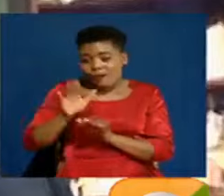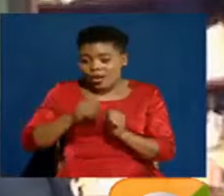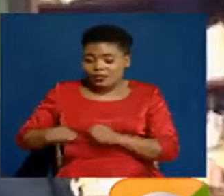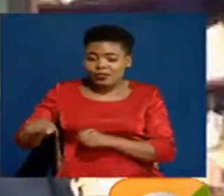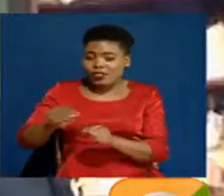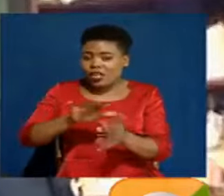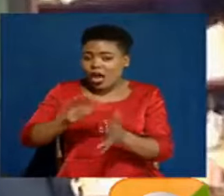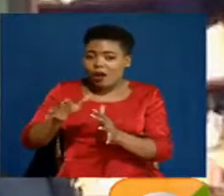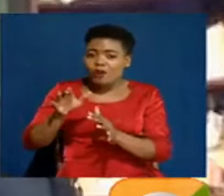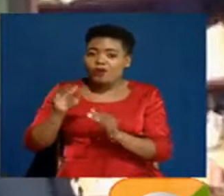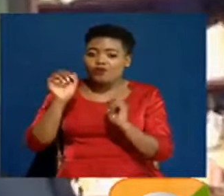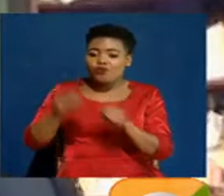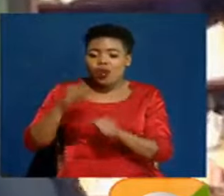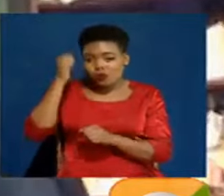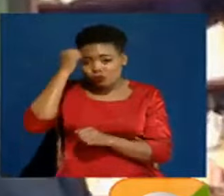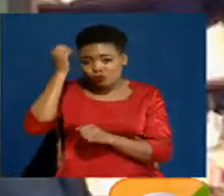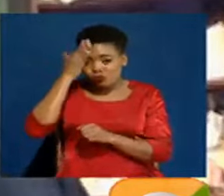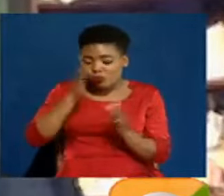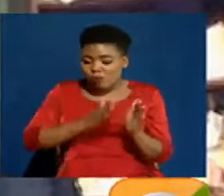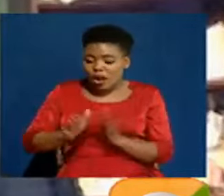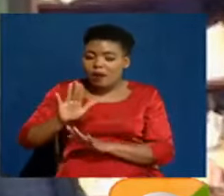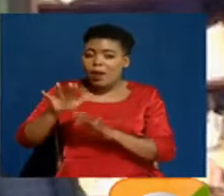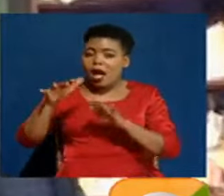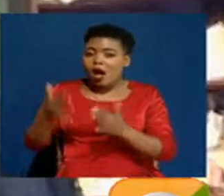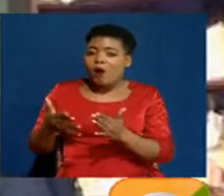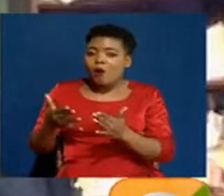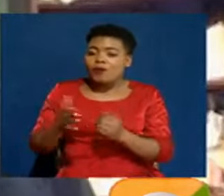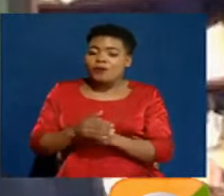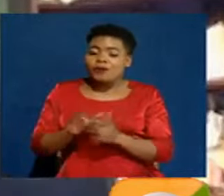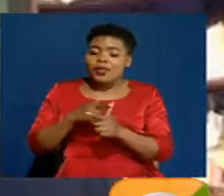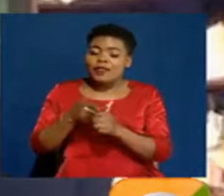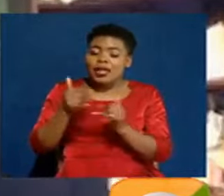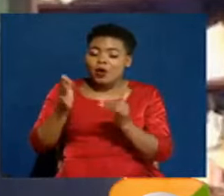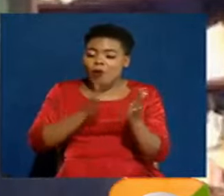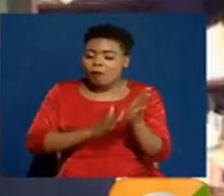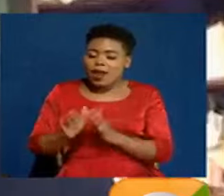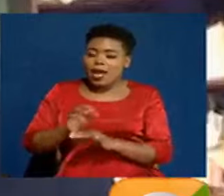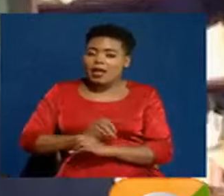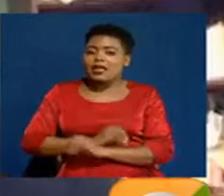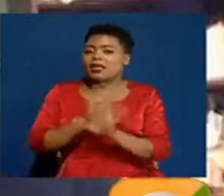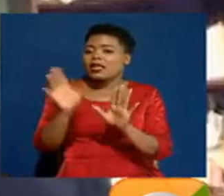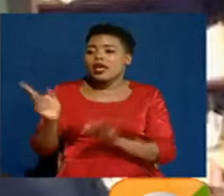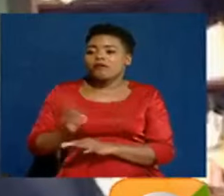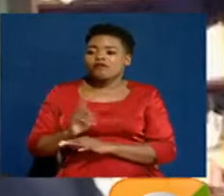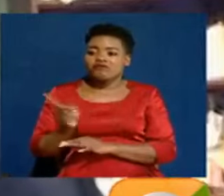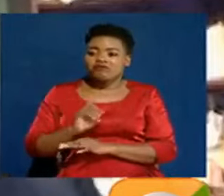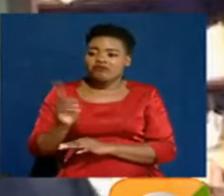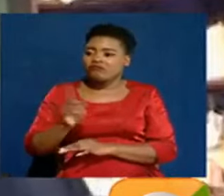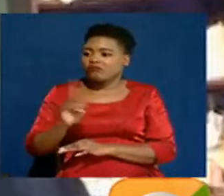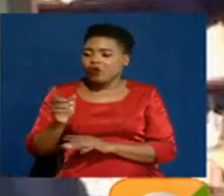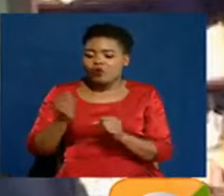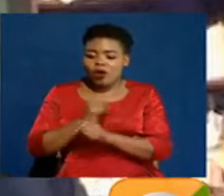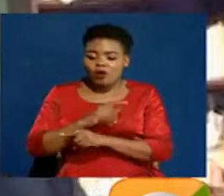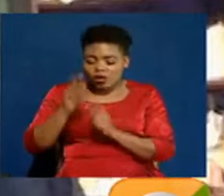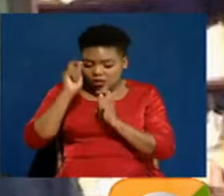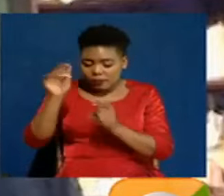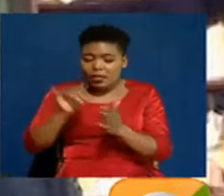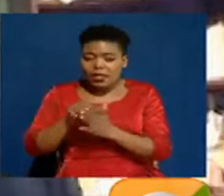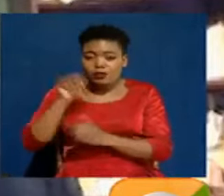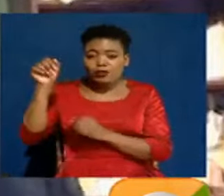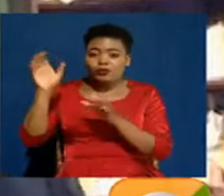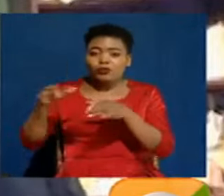structure of governance within the parties. It is not loud enough for you to feel that you respect that political